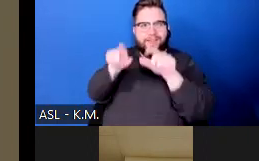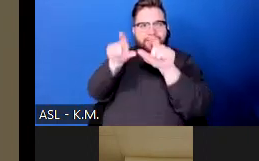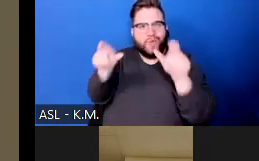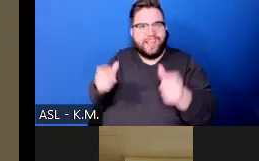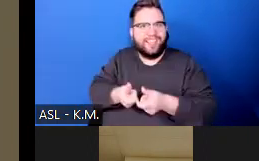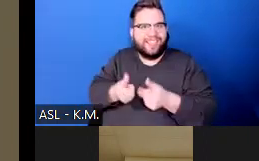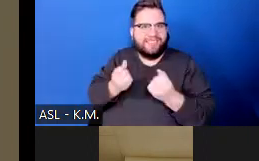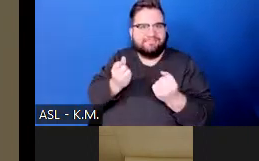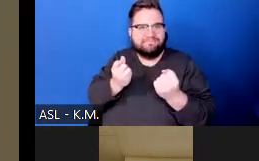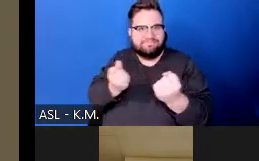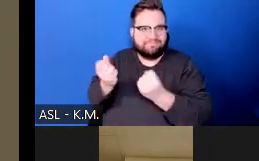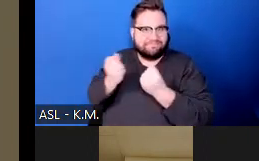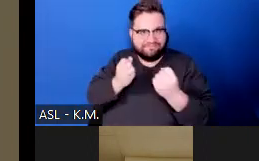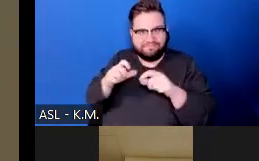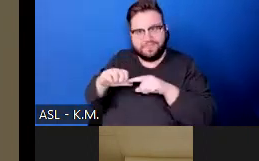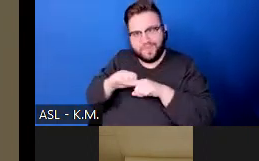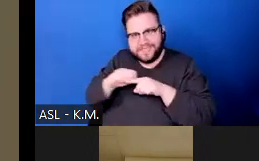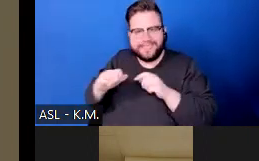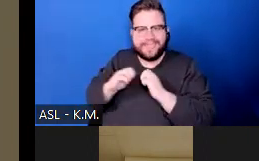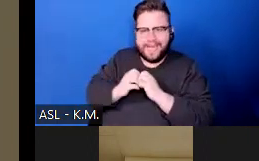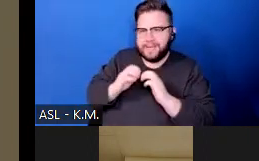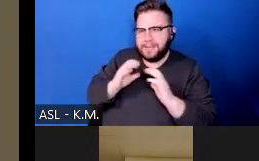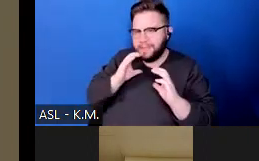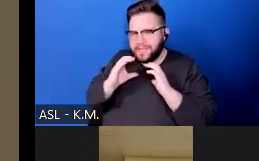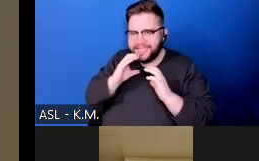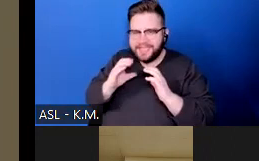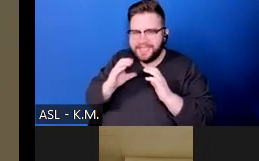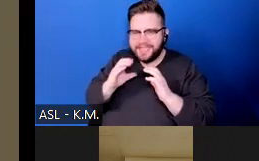communication techniques when we're doing that. So I'll kind of kick it over to Pete.